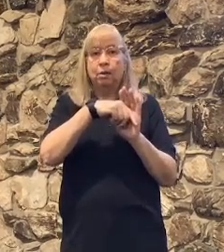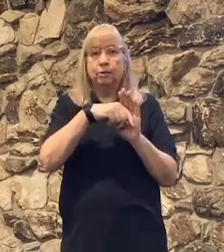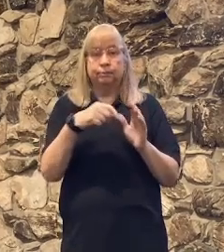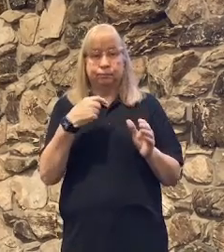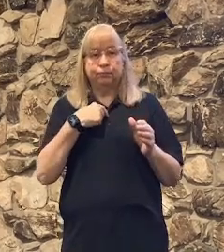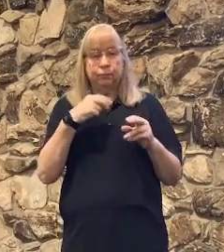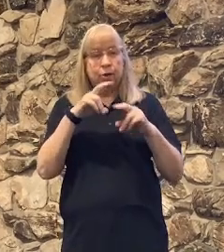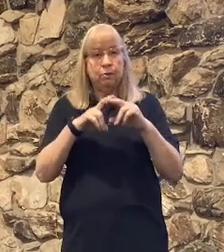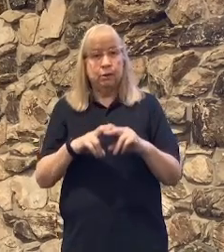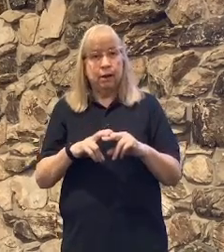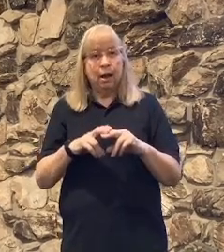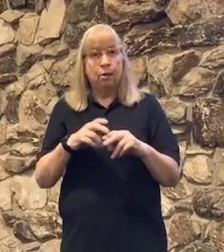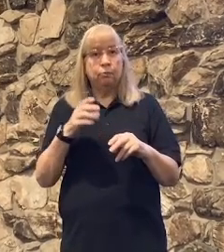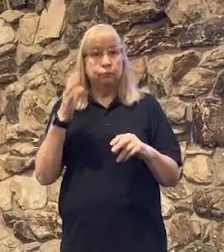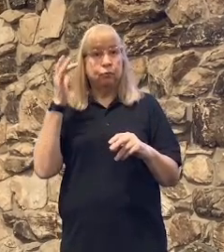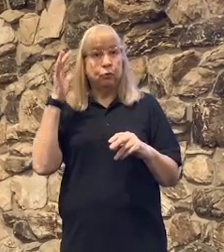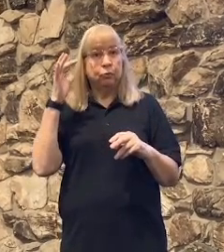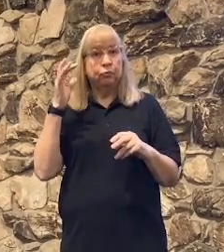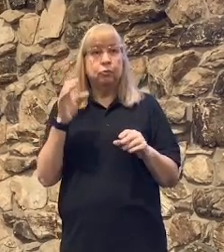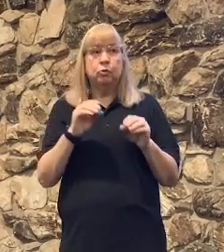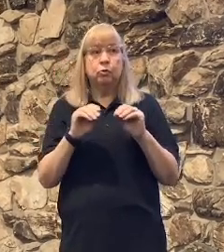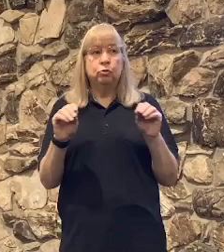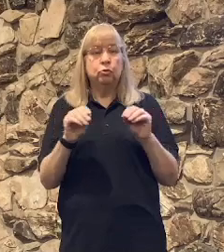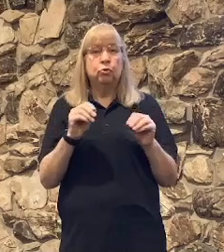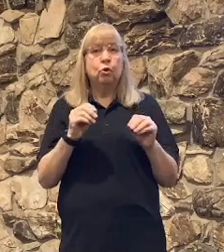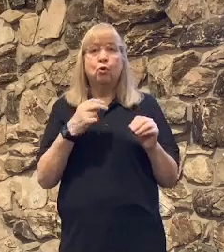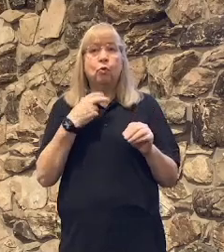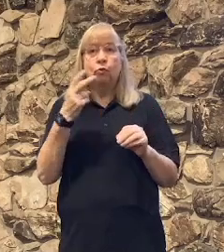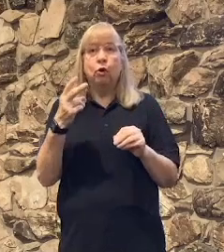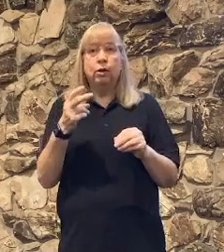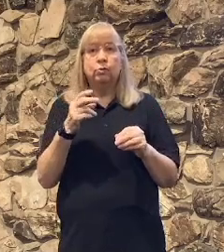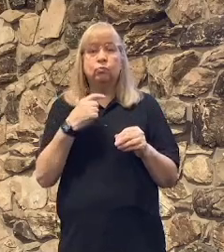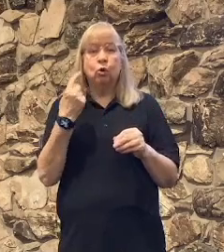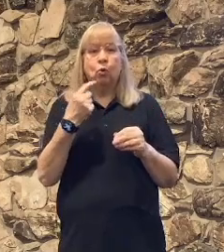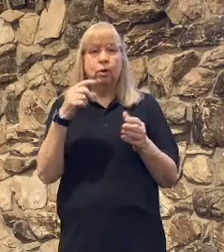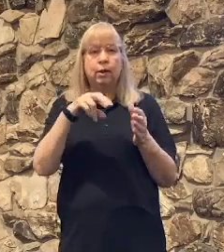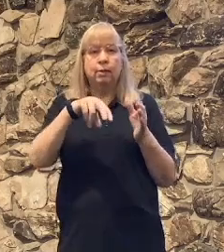And if you'd like to be in an attitude of prayer, that would be wonderful.